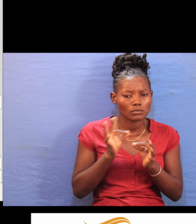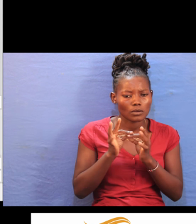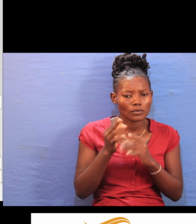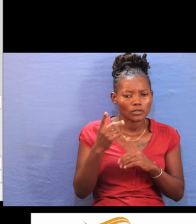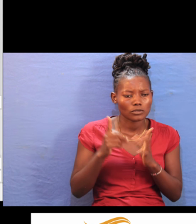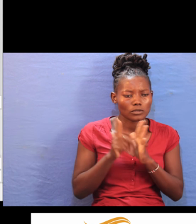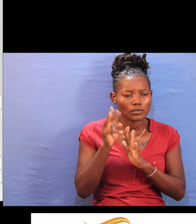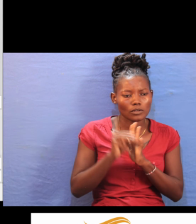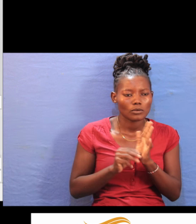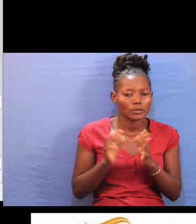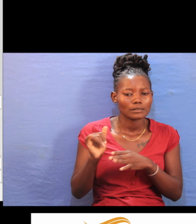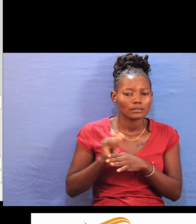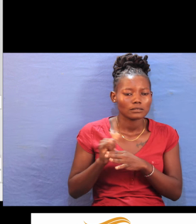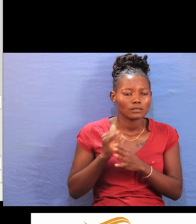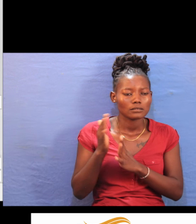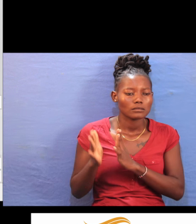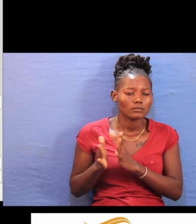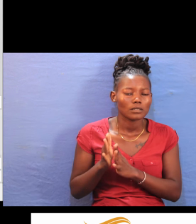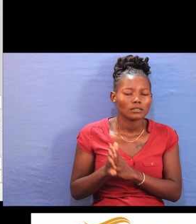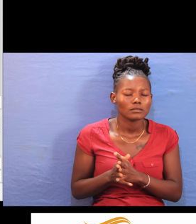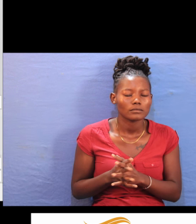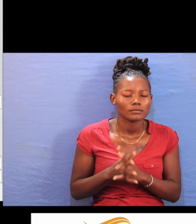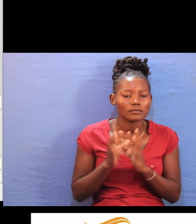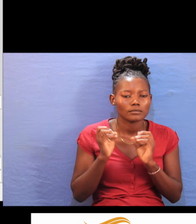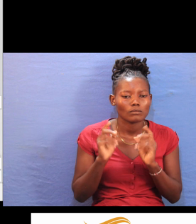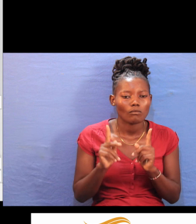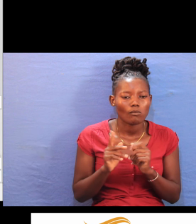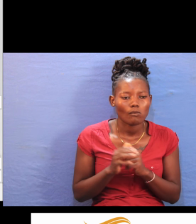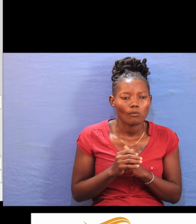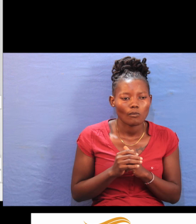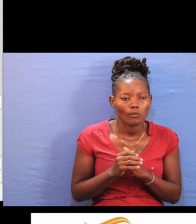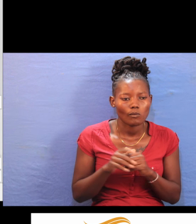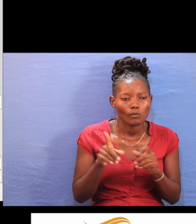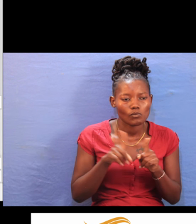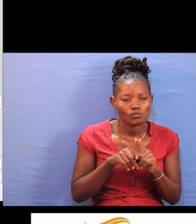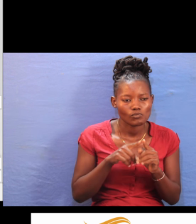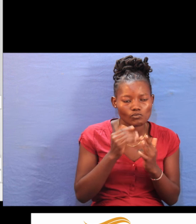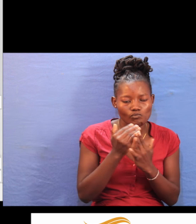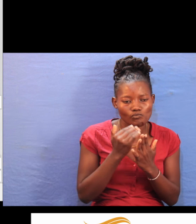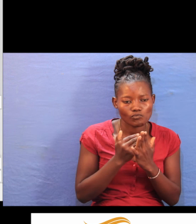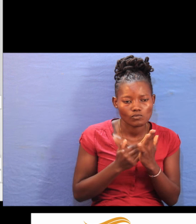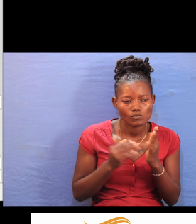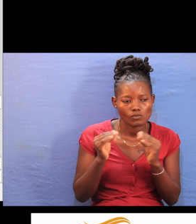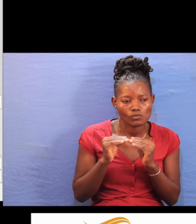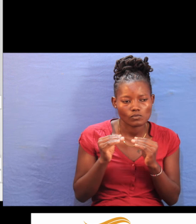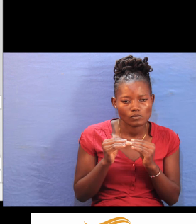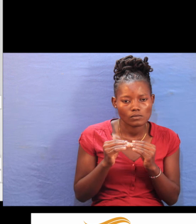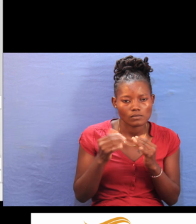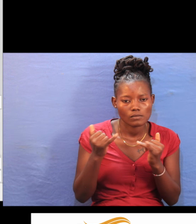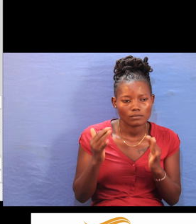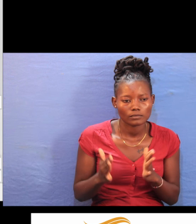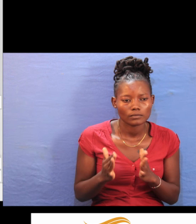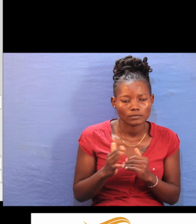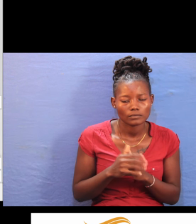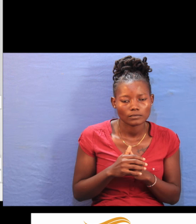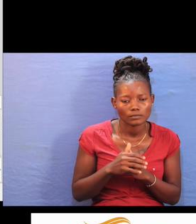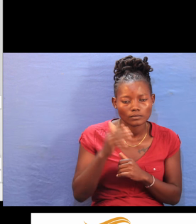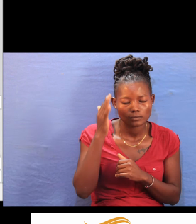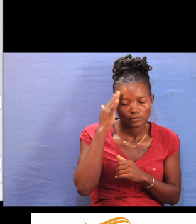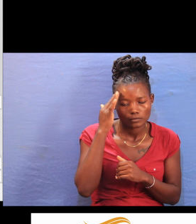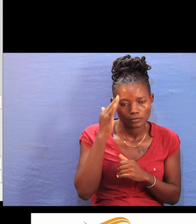with the athletes and we need to plan goal achievement strategies, how we're going to accomplish these goals. It fits